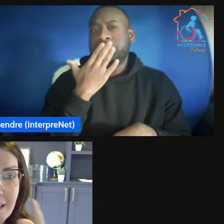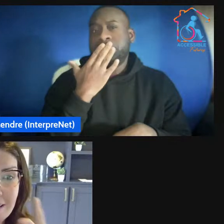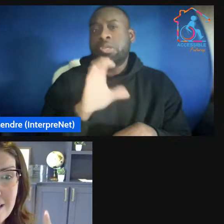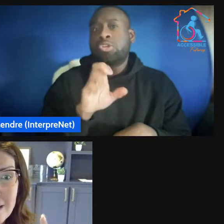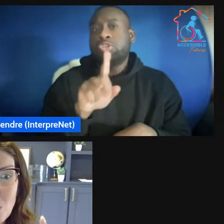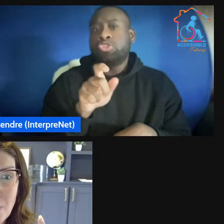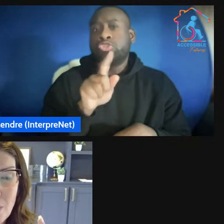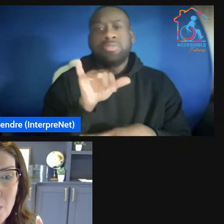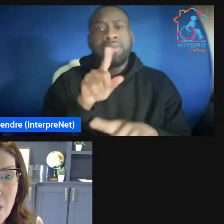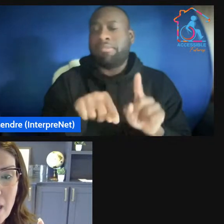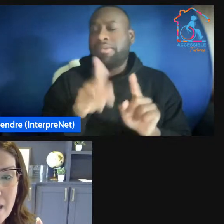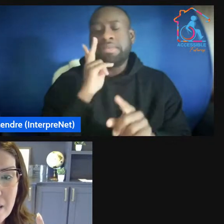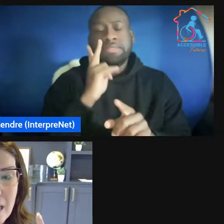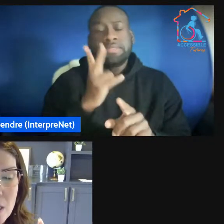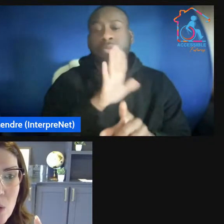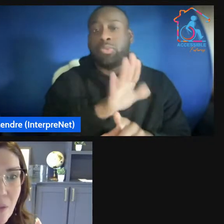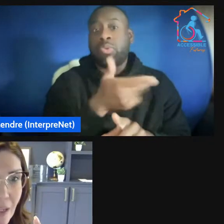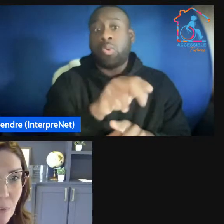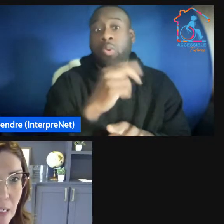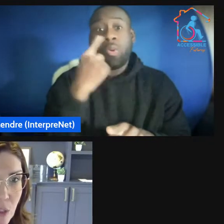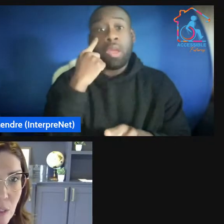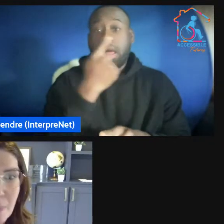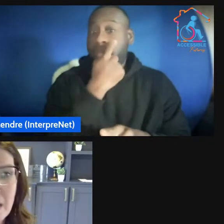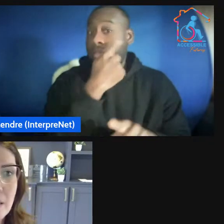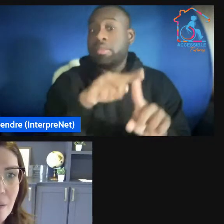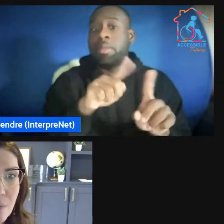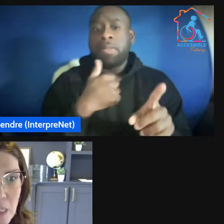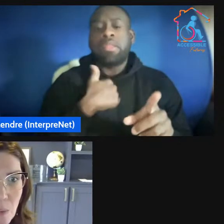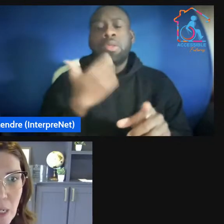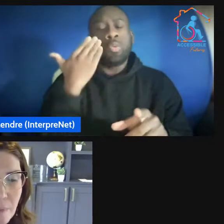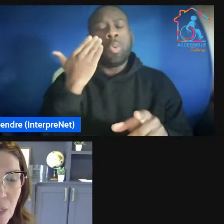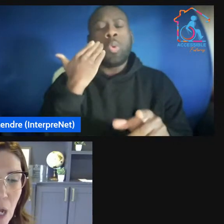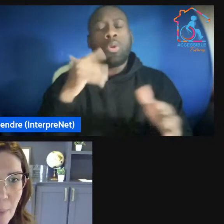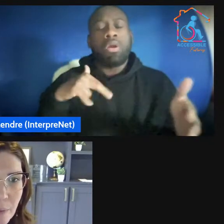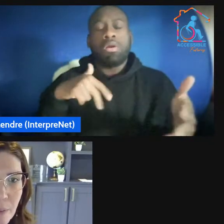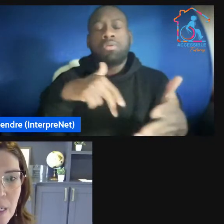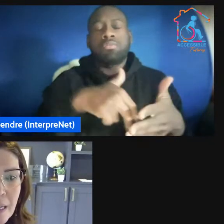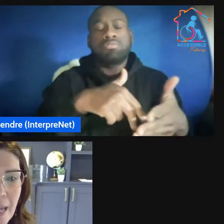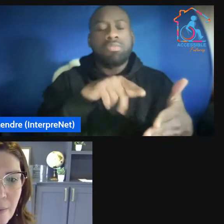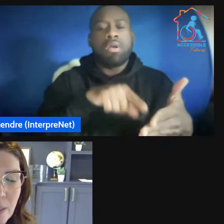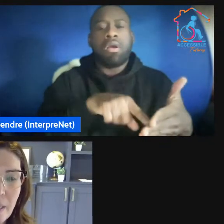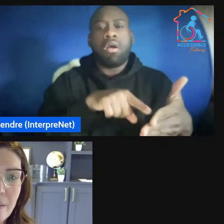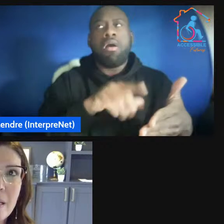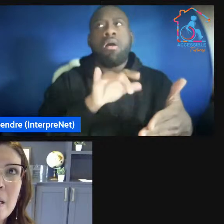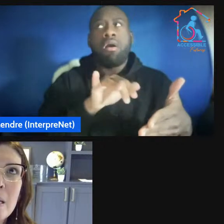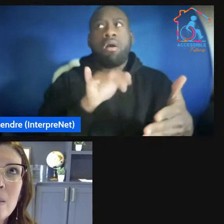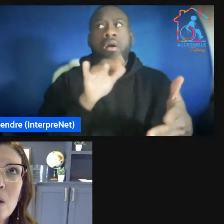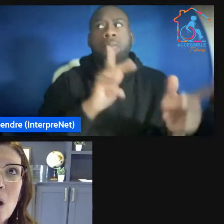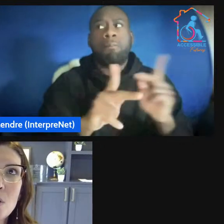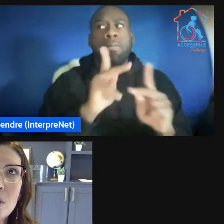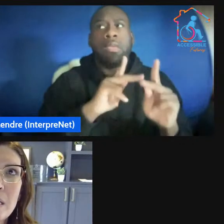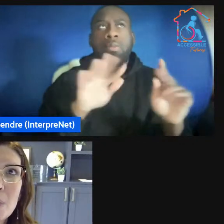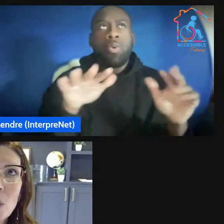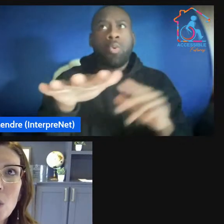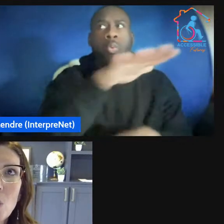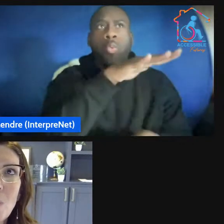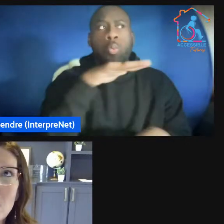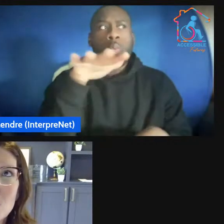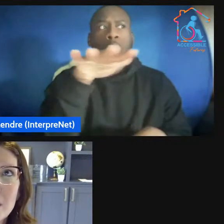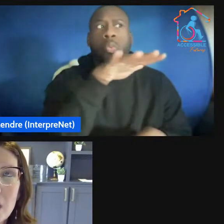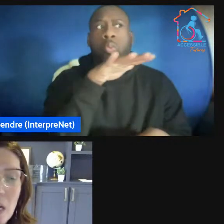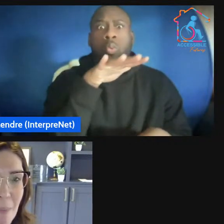though they can't see it with their own eyes, they know that they've reached a place of kind of common gathering. That there are